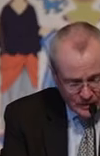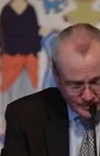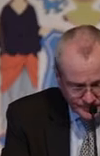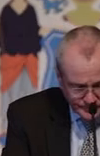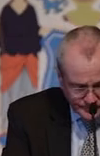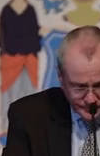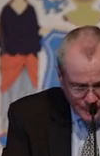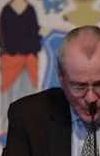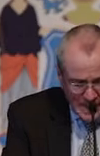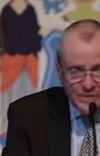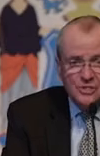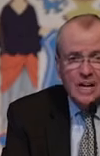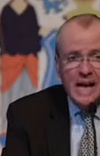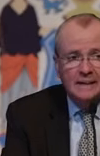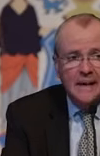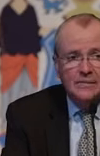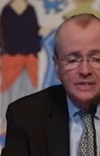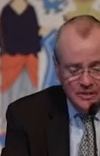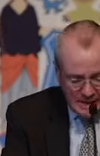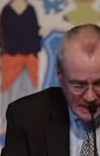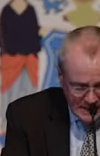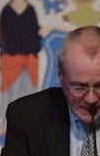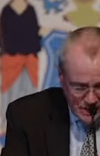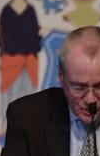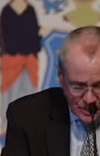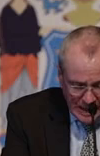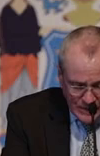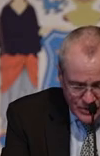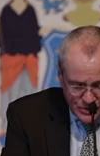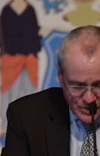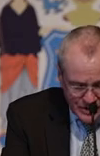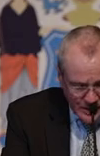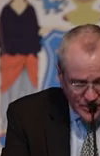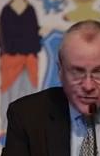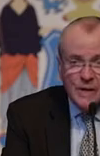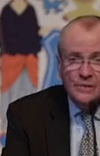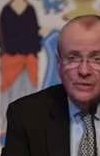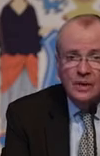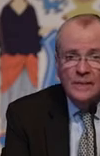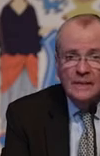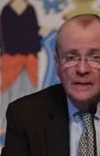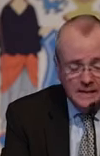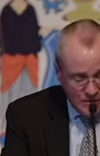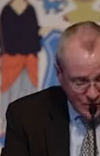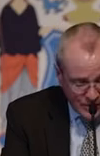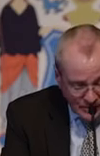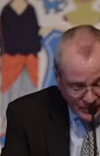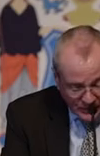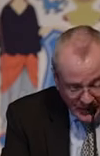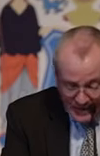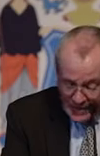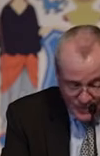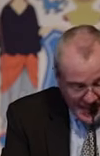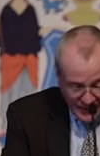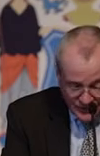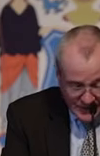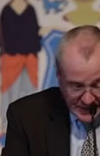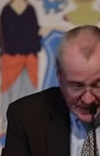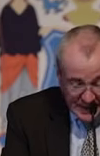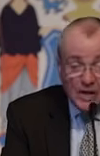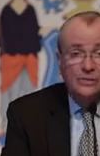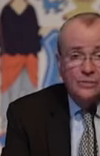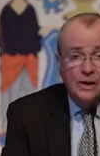ago, we have the sad and heavy duty to relay the news that another 379 of our residents have